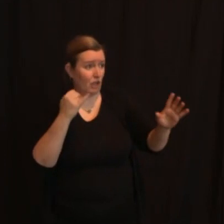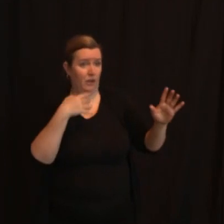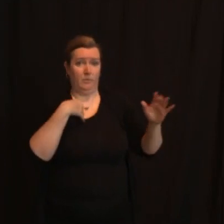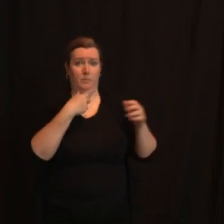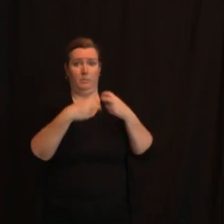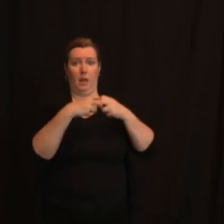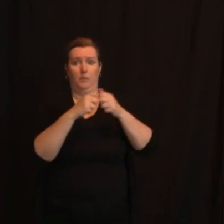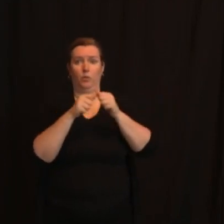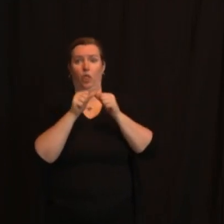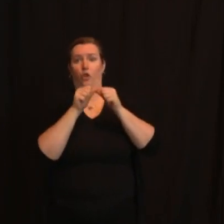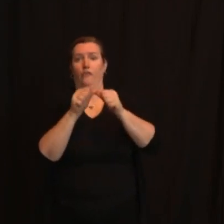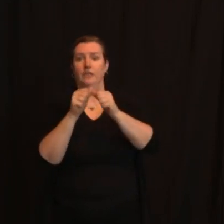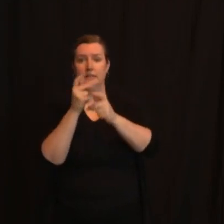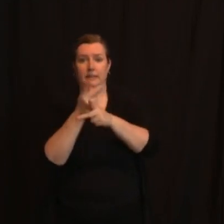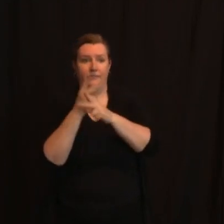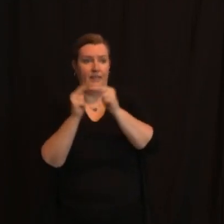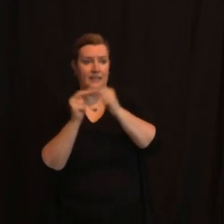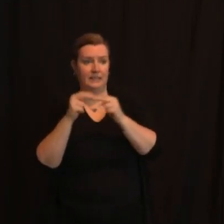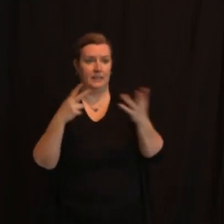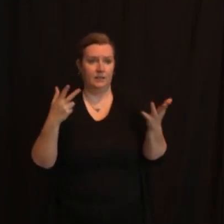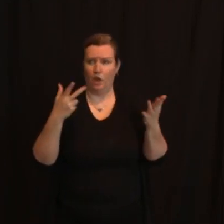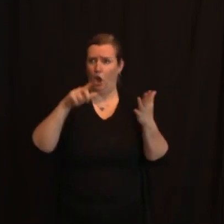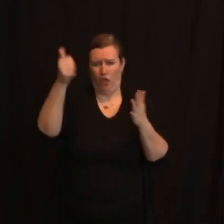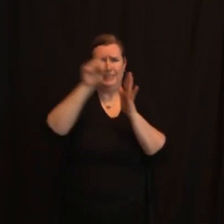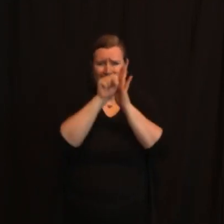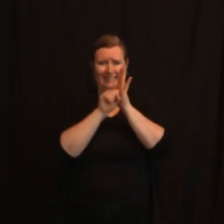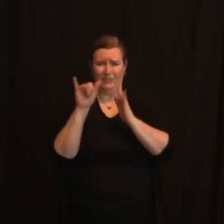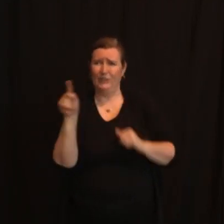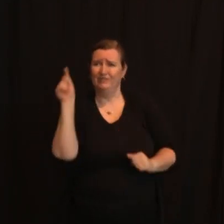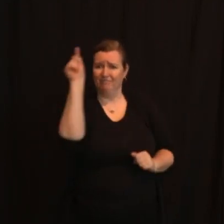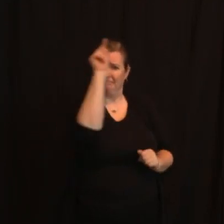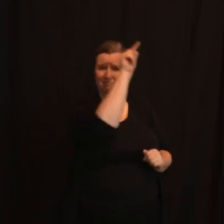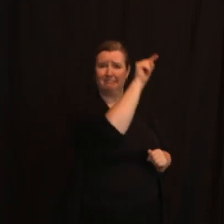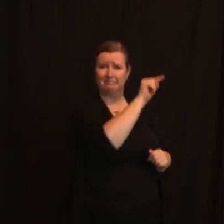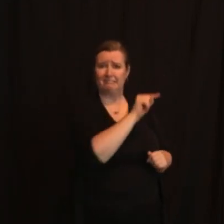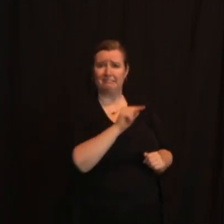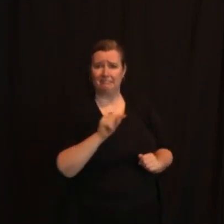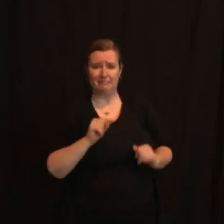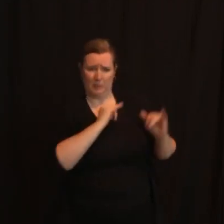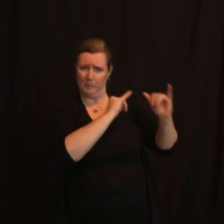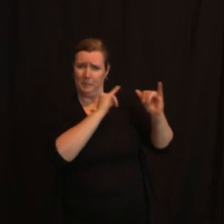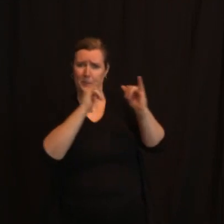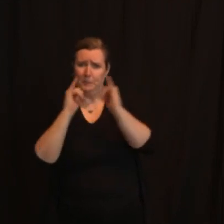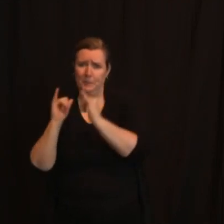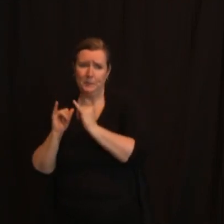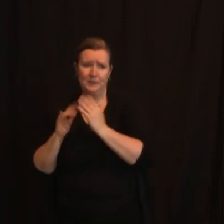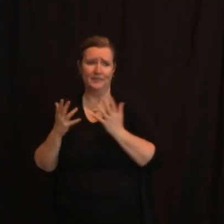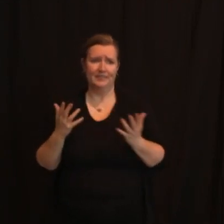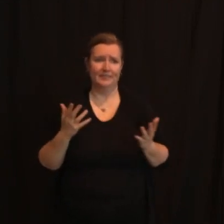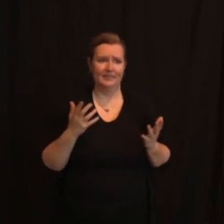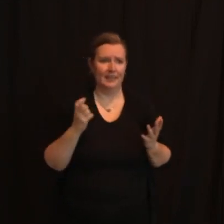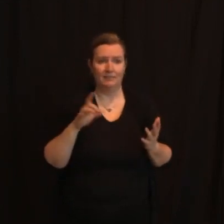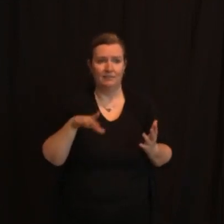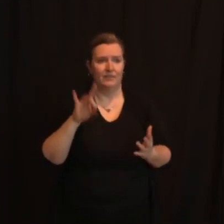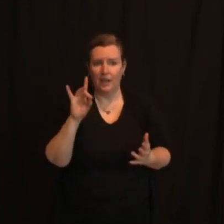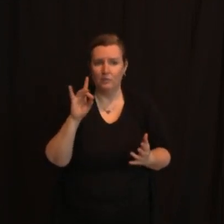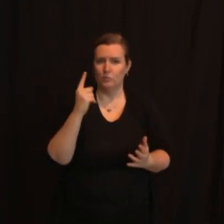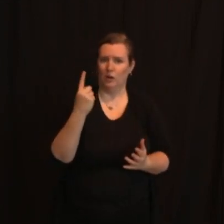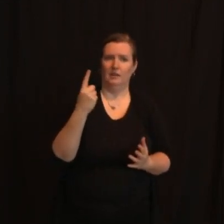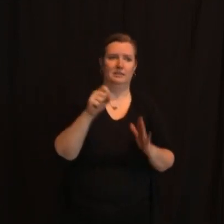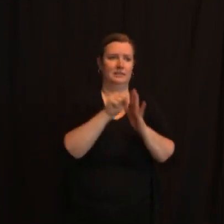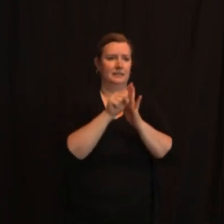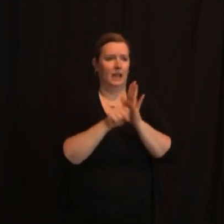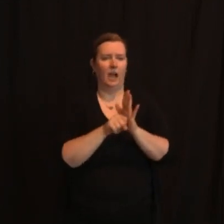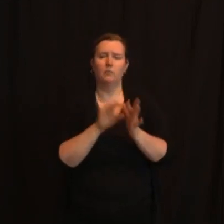out of somebody's playbook that's done it really well and steal the good idea. We haven't found that, other than the basic blocking